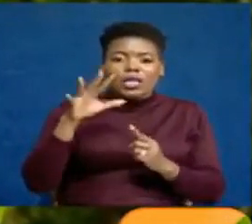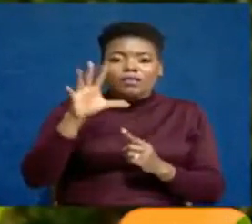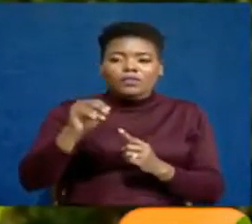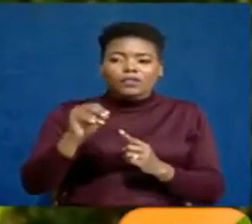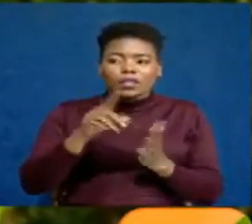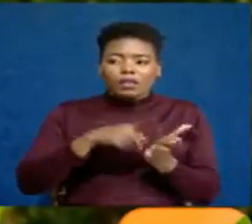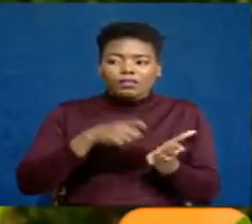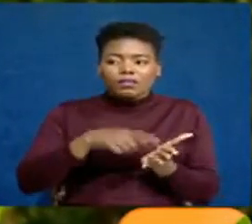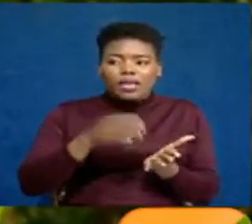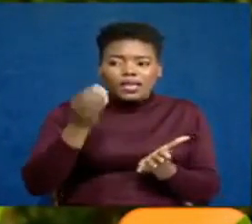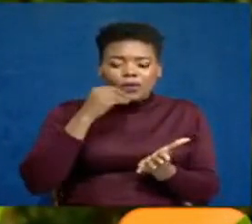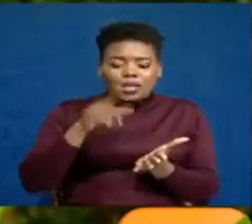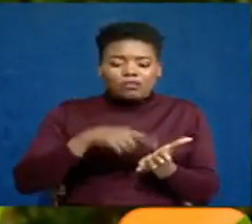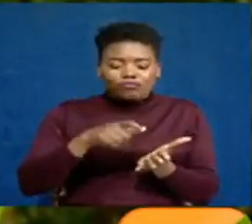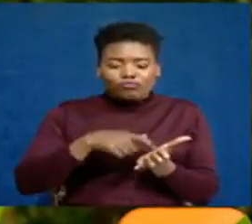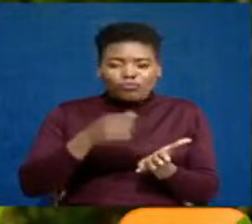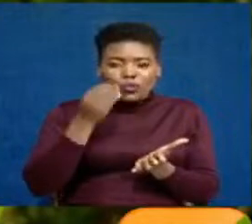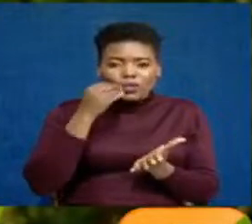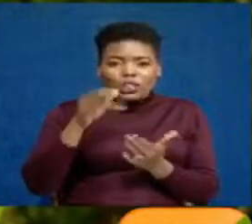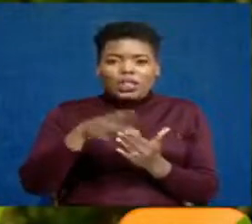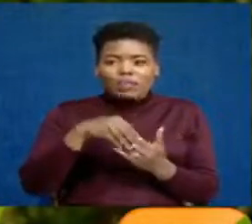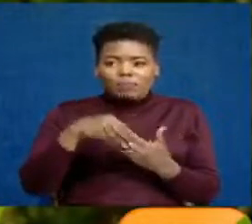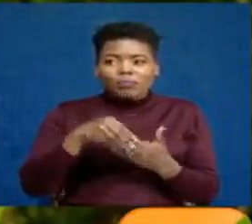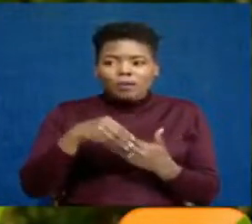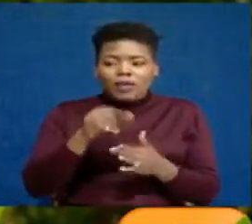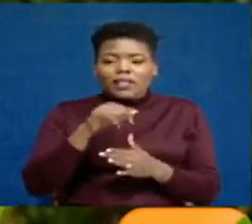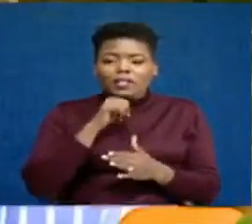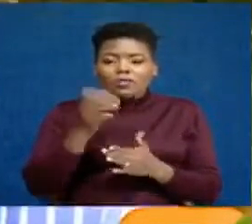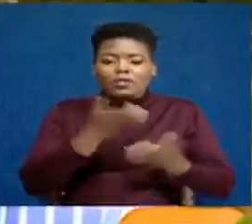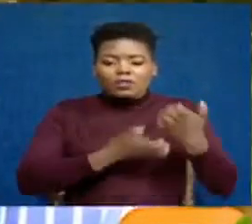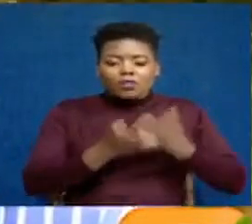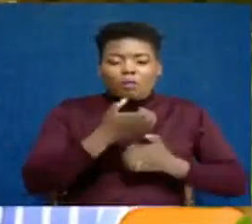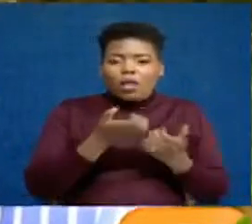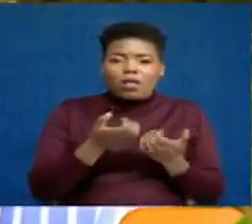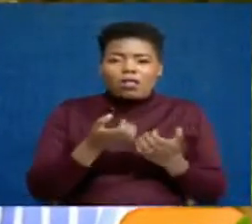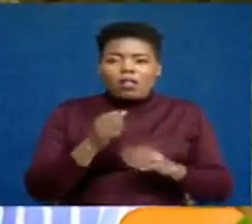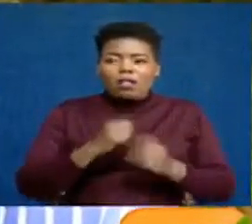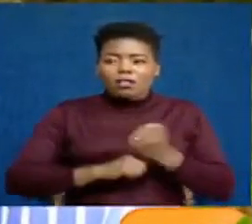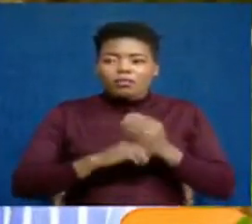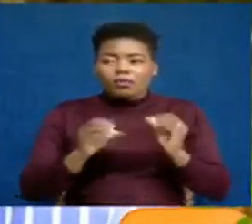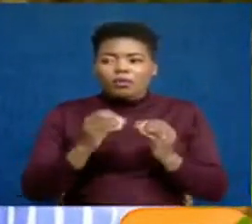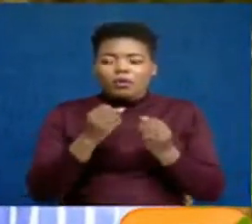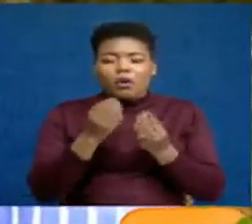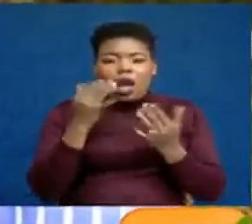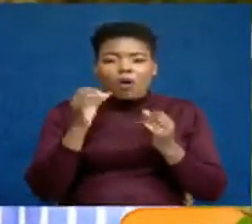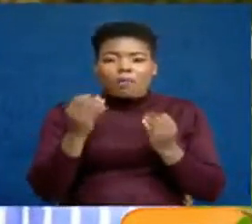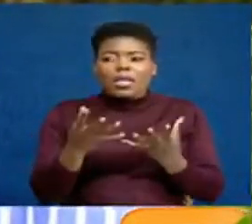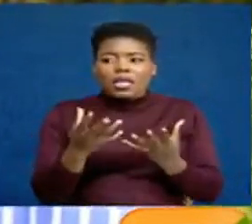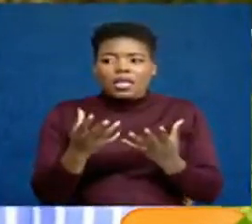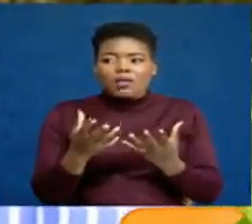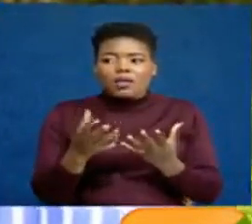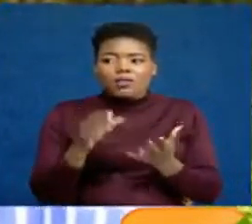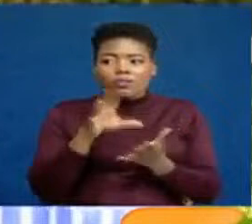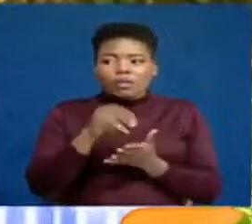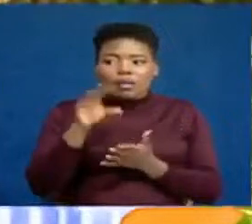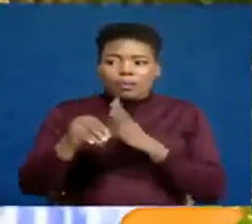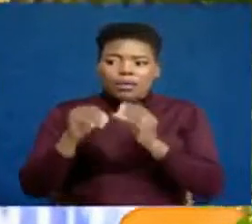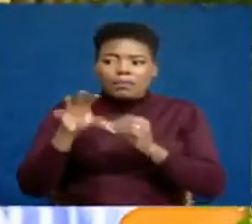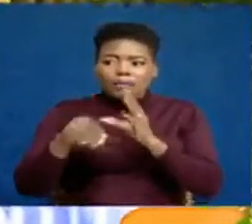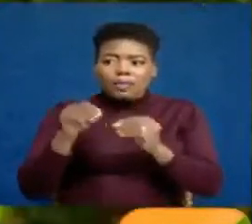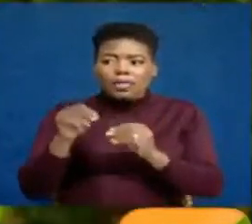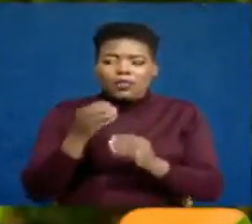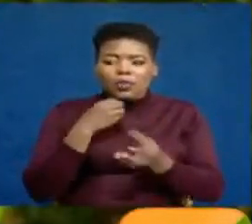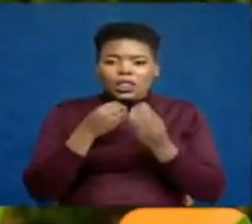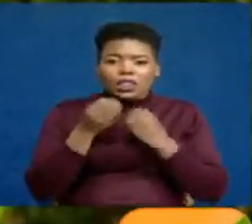to feed on this. This is not economically feasible, because how many will you take of the mealworms for them to digest for